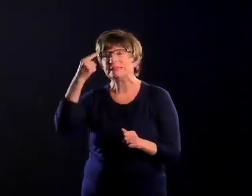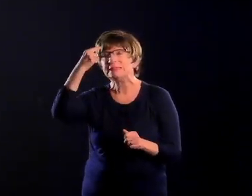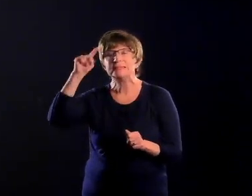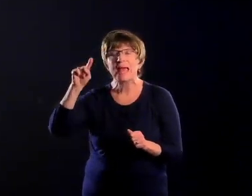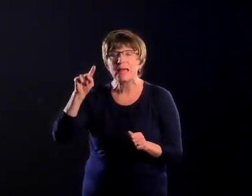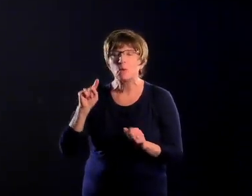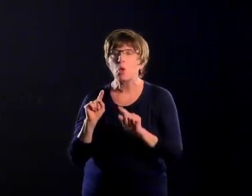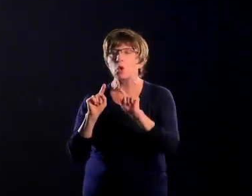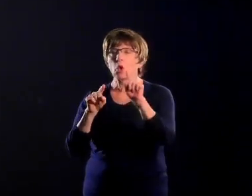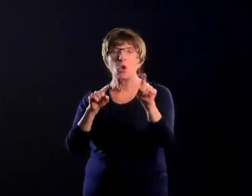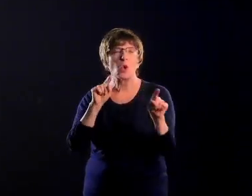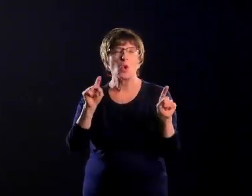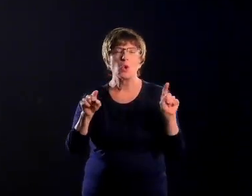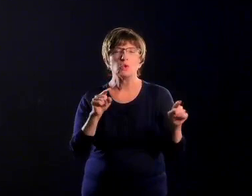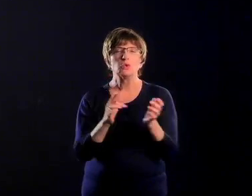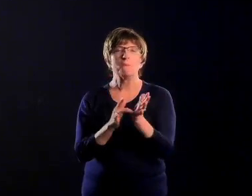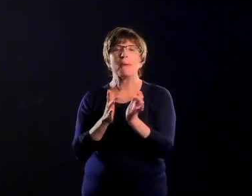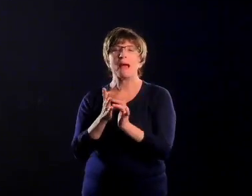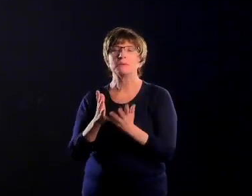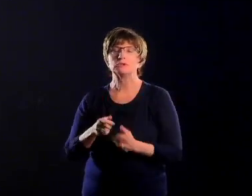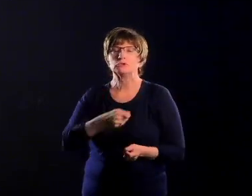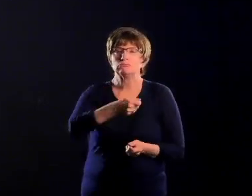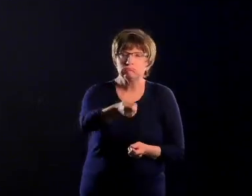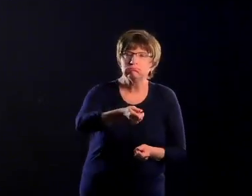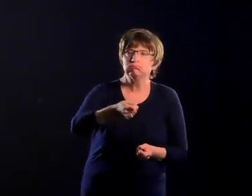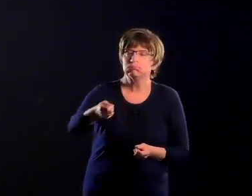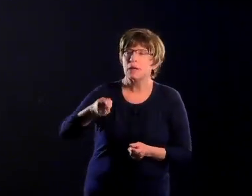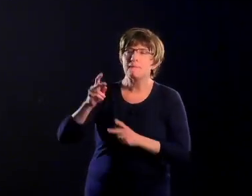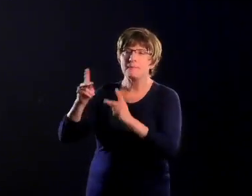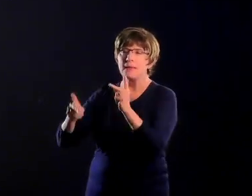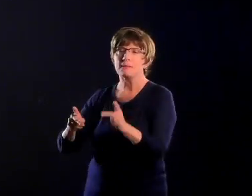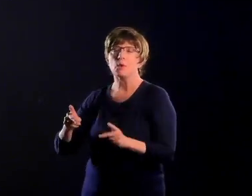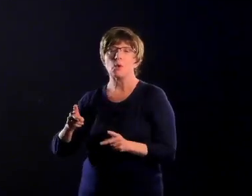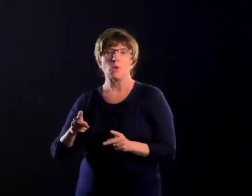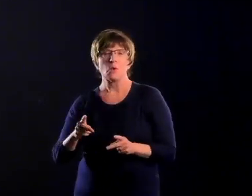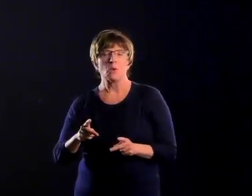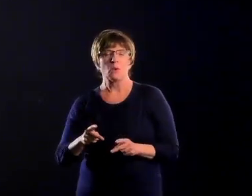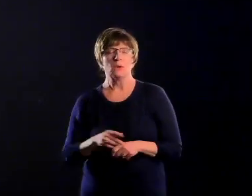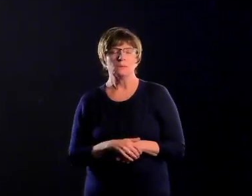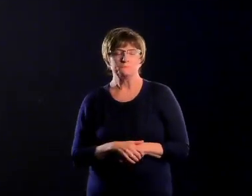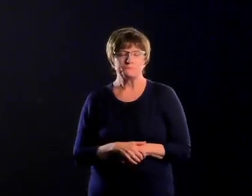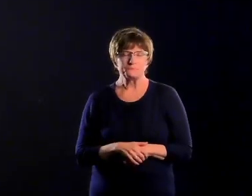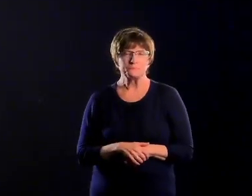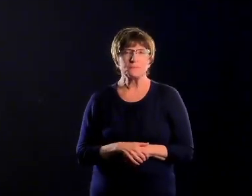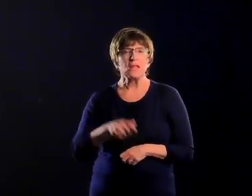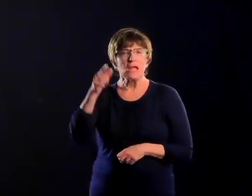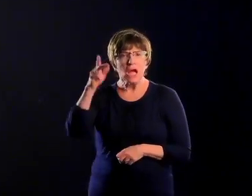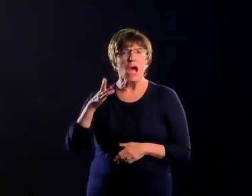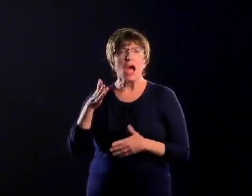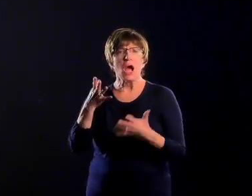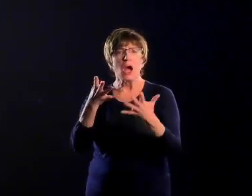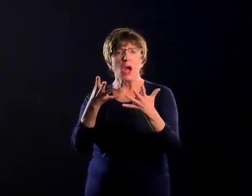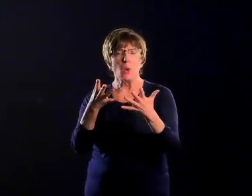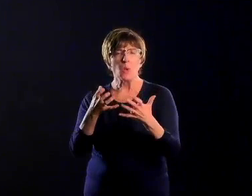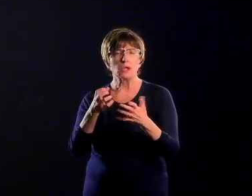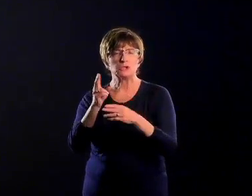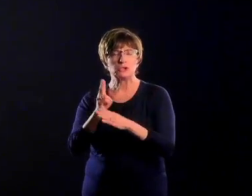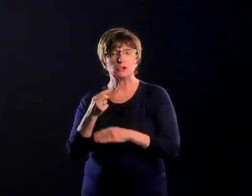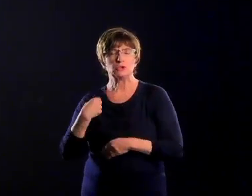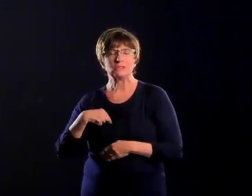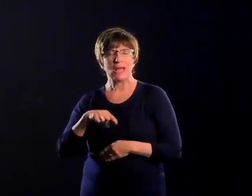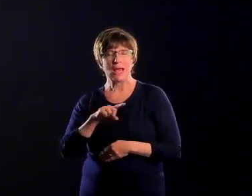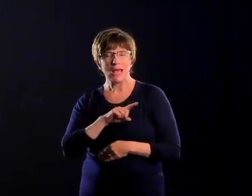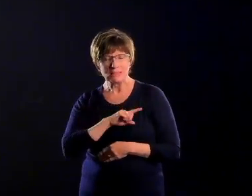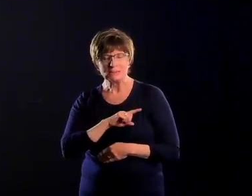put Bibles in the hands of people. That's putting some purpose in front of us today, and God wants to use us as his hand extended to